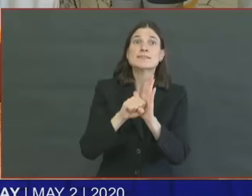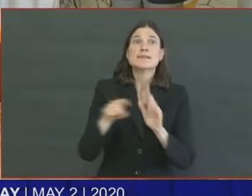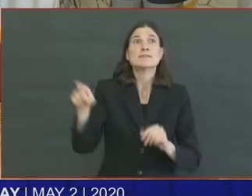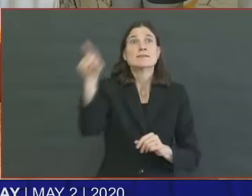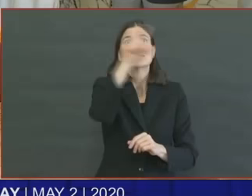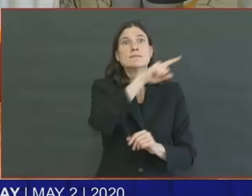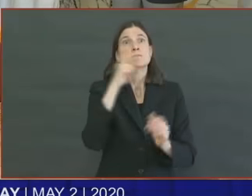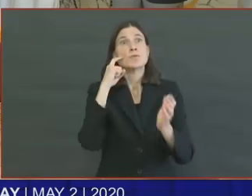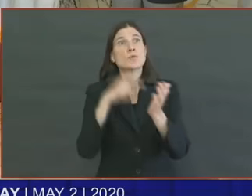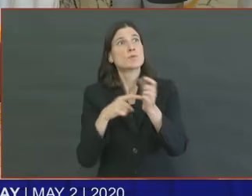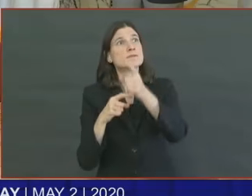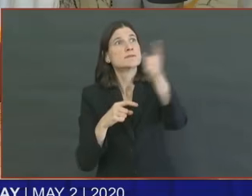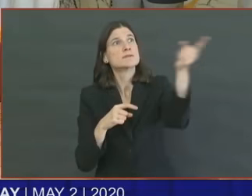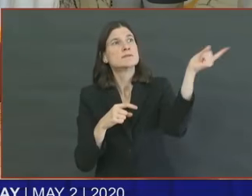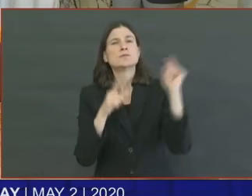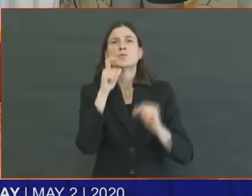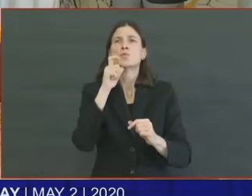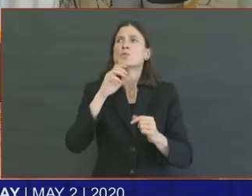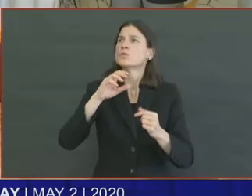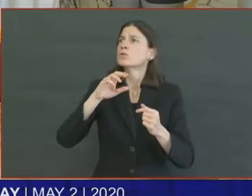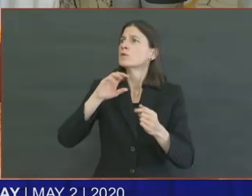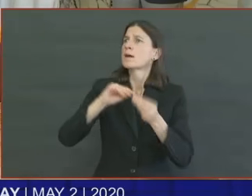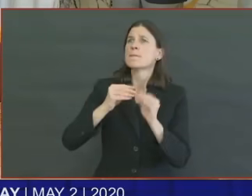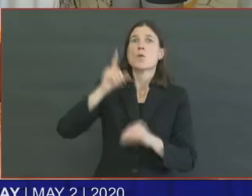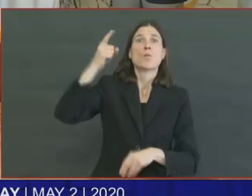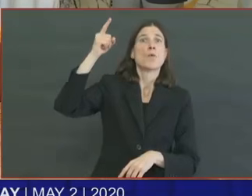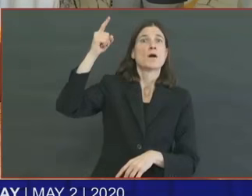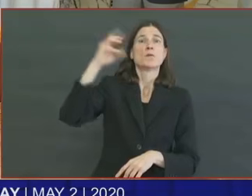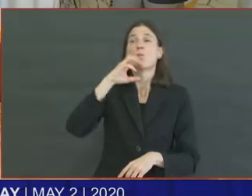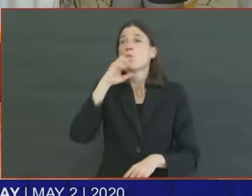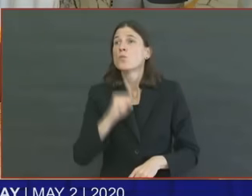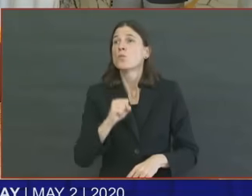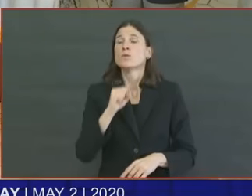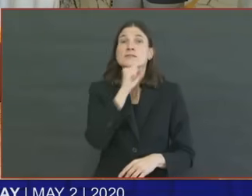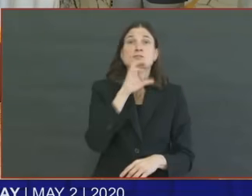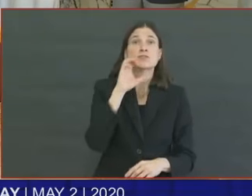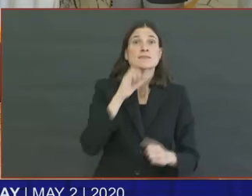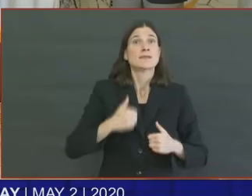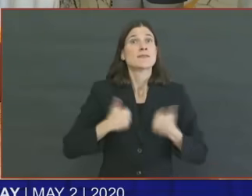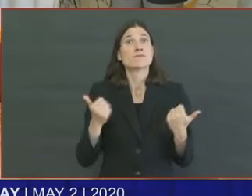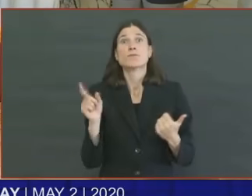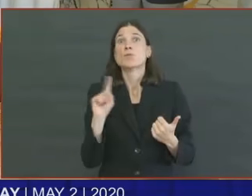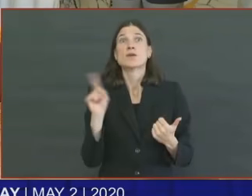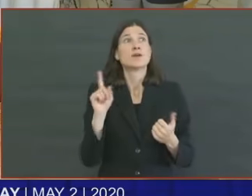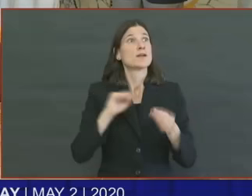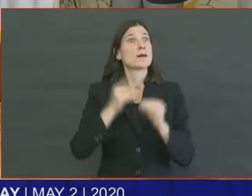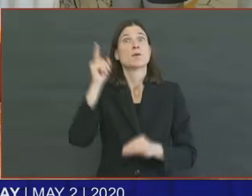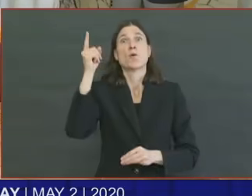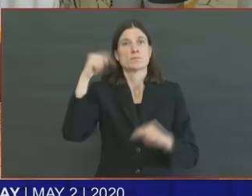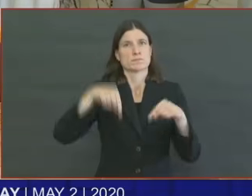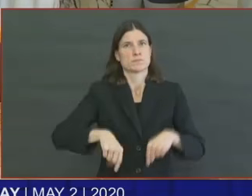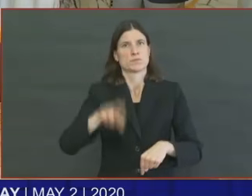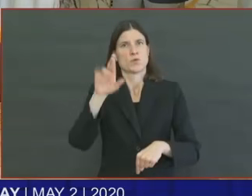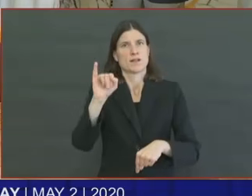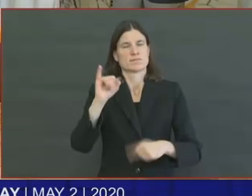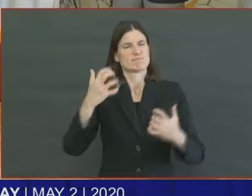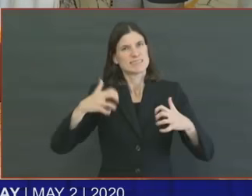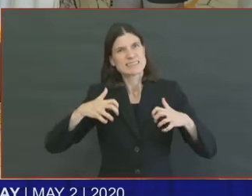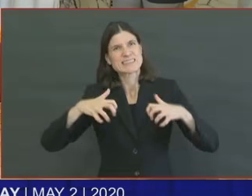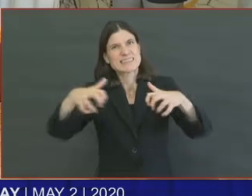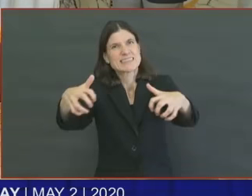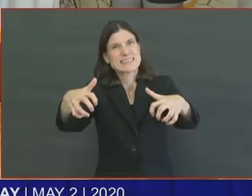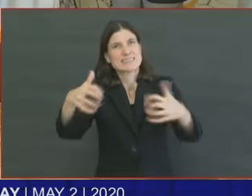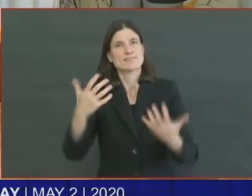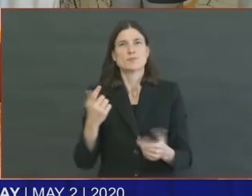our topmost priority, being able to address the fact that we have a precious older